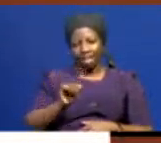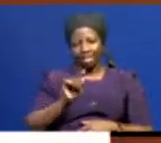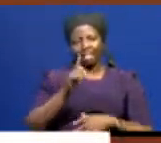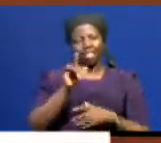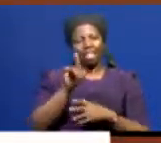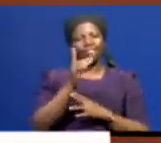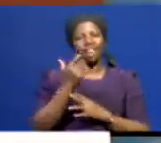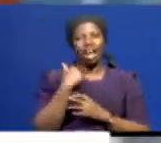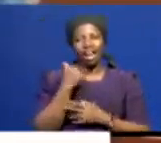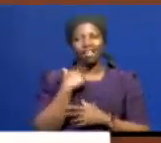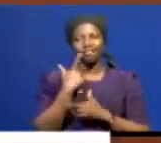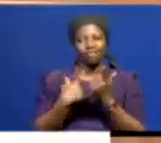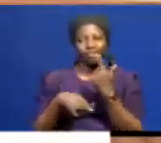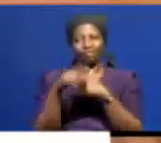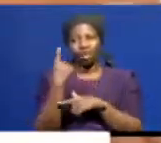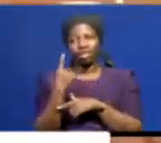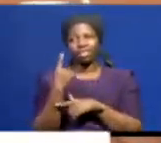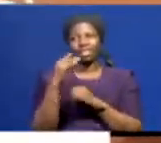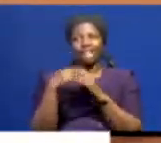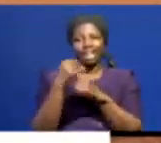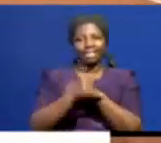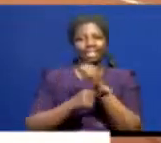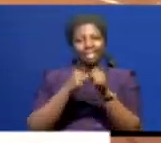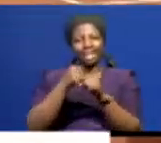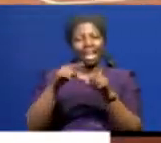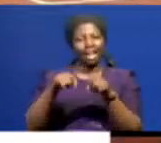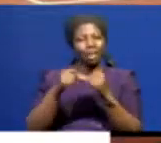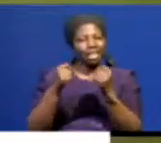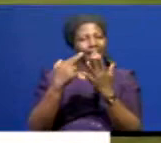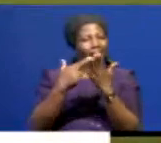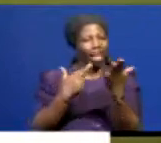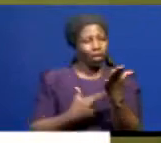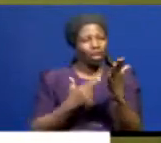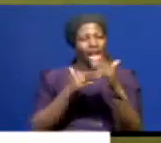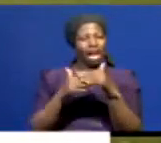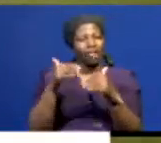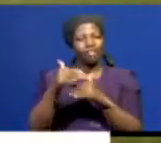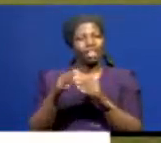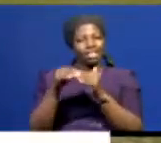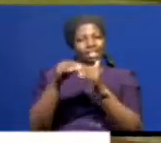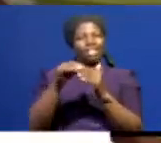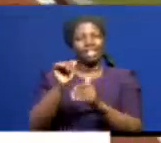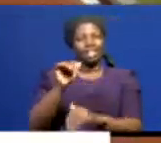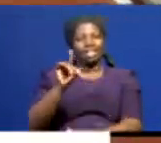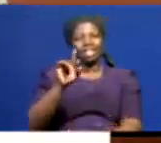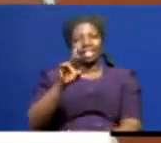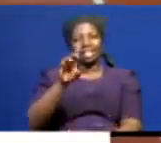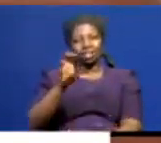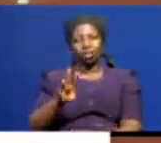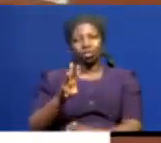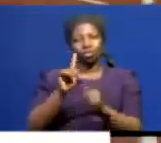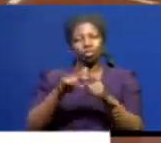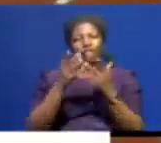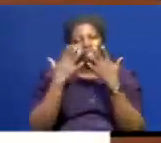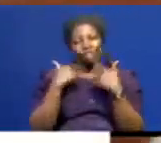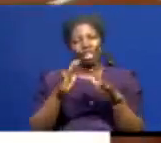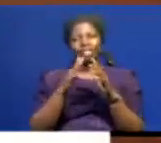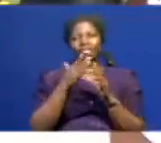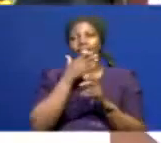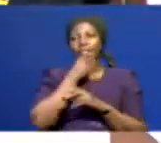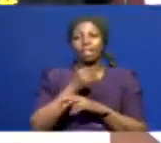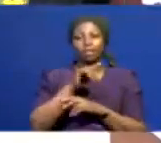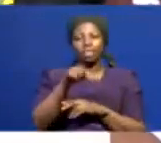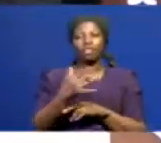Turkey's 9-year Commonwealth Youth Games record after leading compatriot Andrew Kipto to 1-2 finish in men's 1500